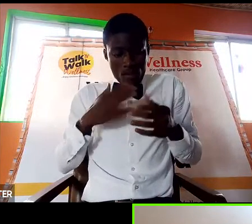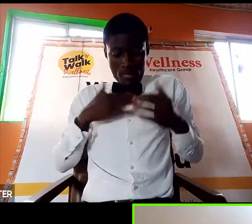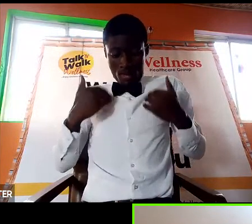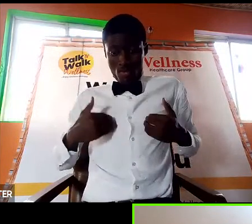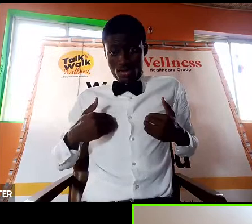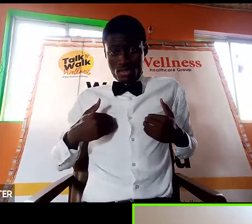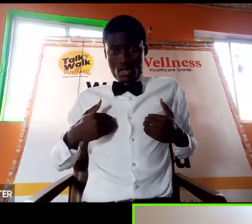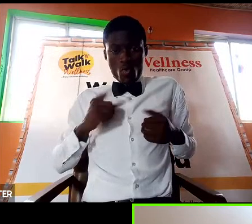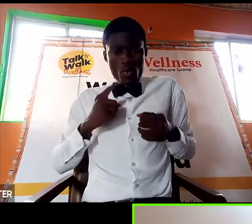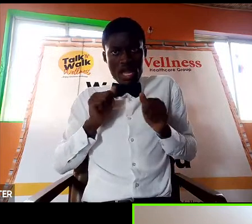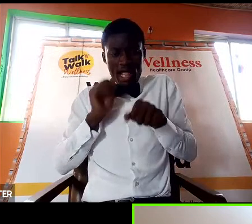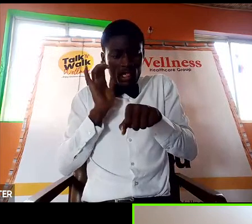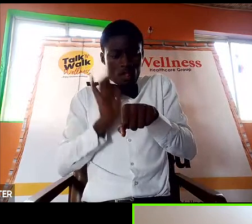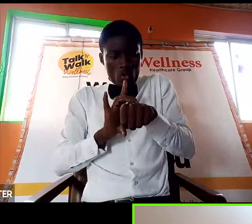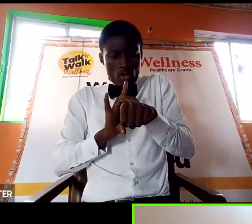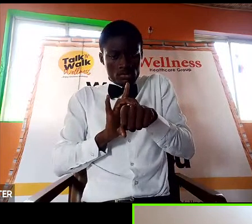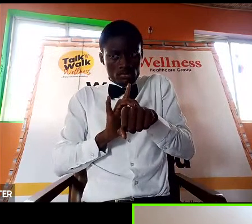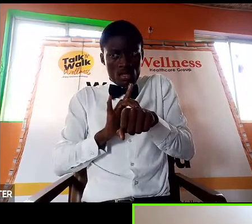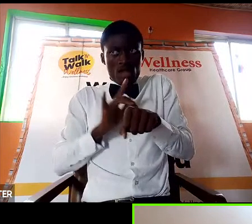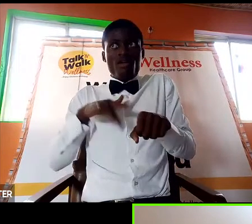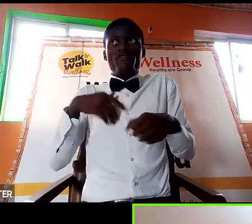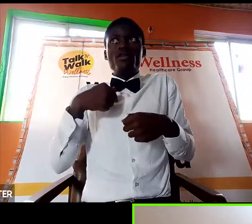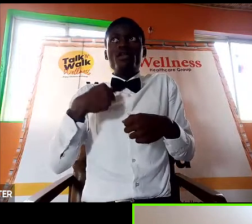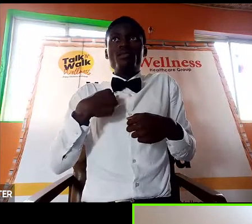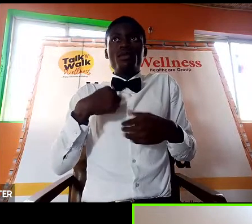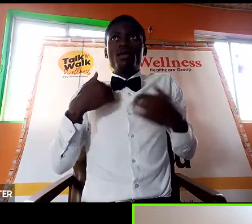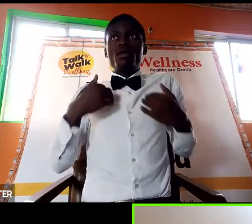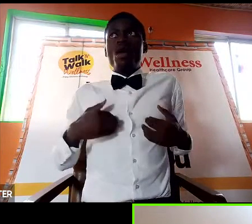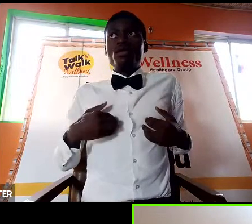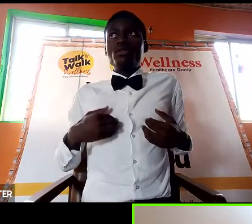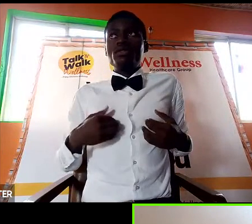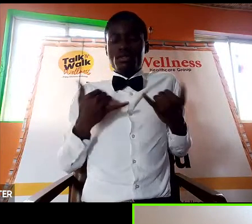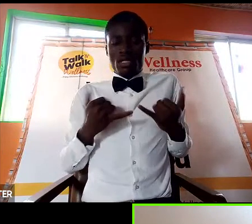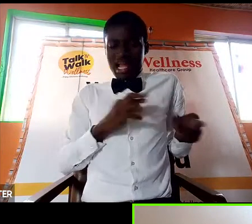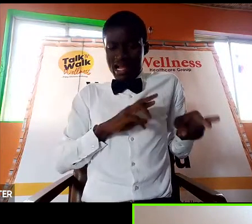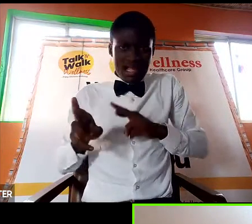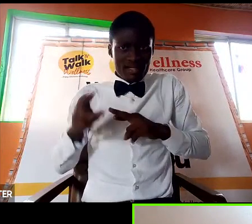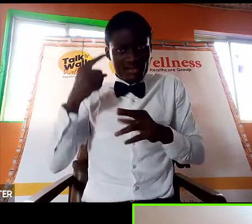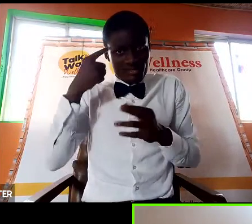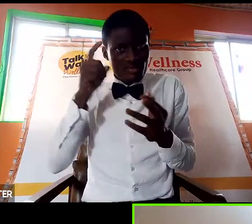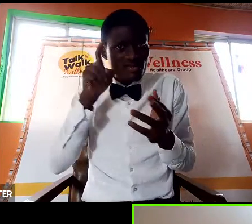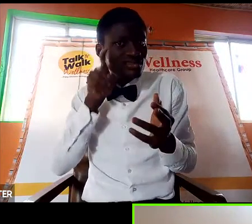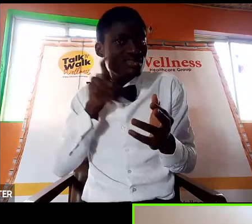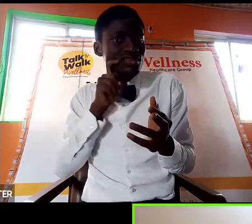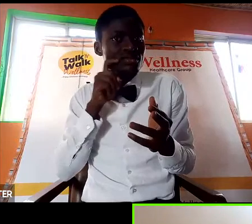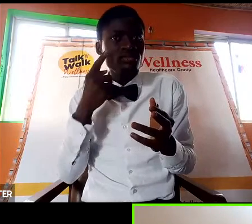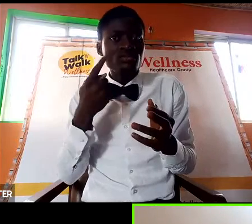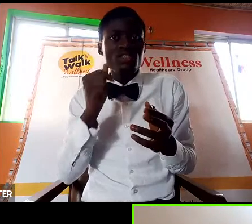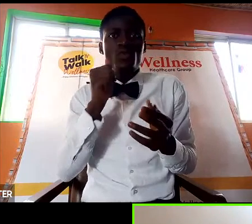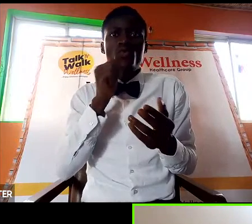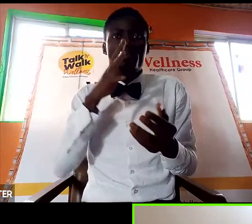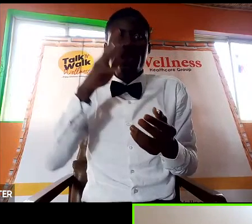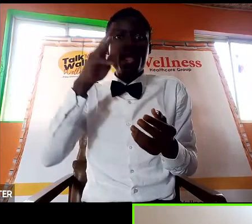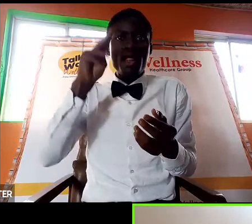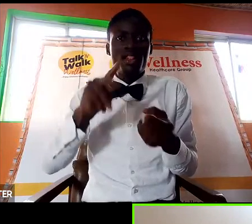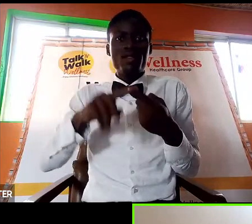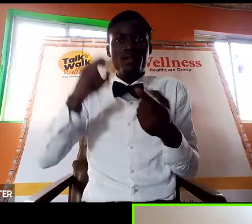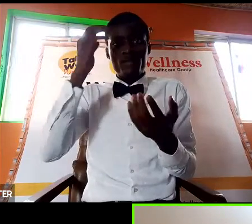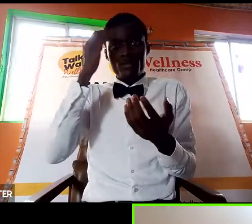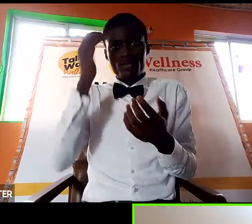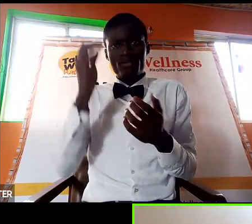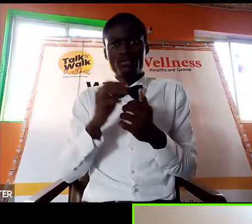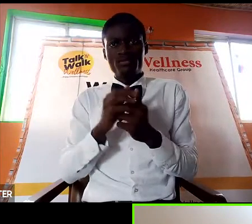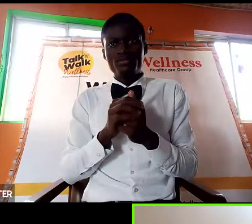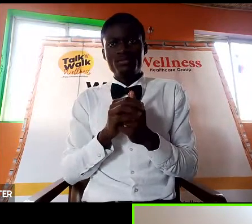makes me feel good? What makes me orgasm? The woman needs to know. That's one. Secondly, for the